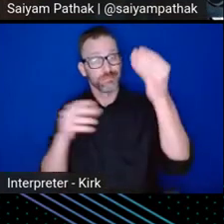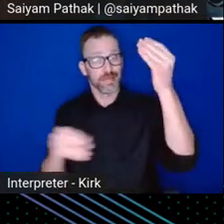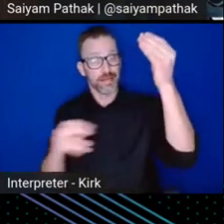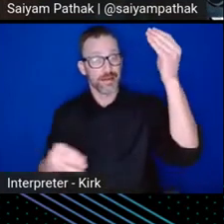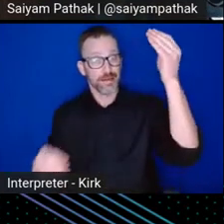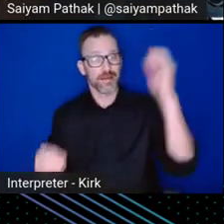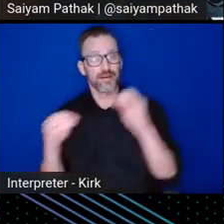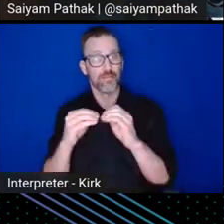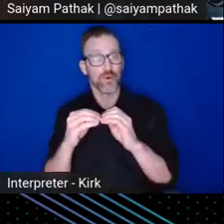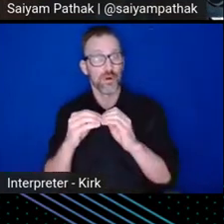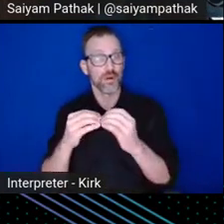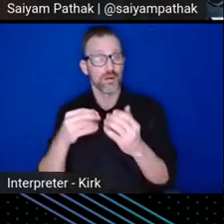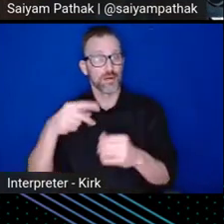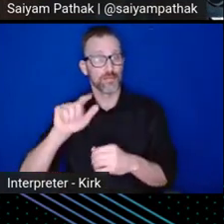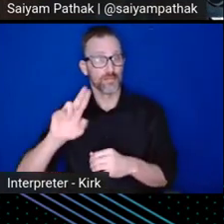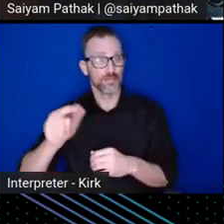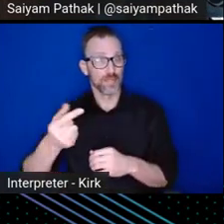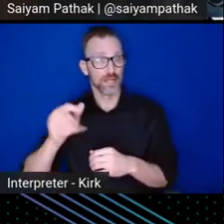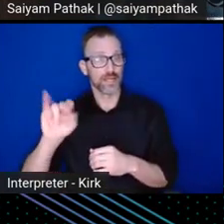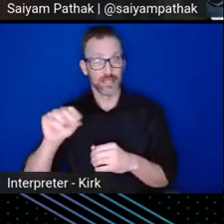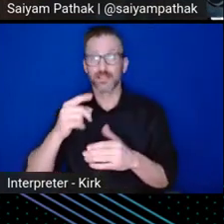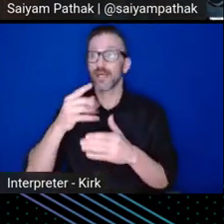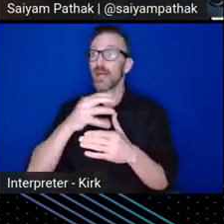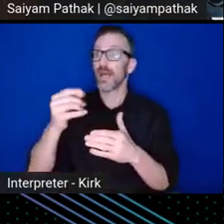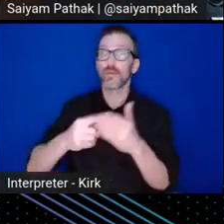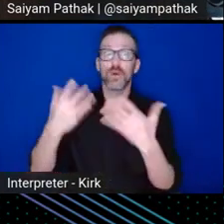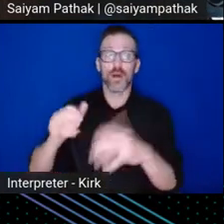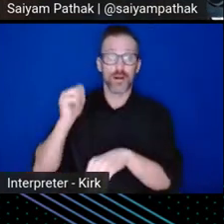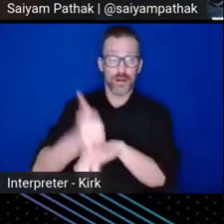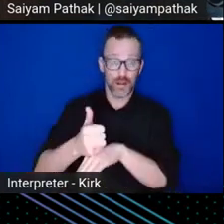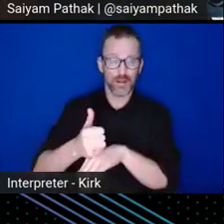improving the existing ones with the community inputs.